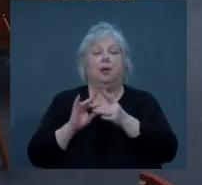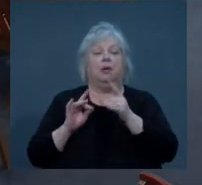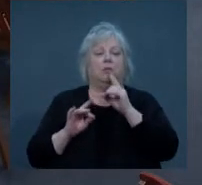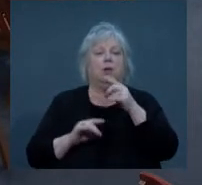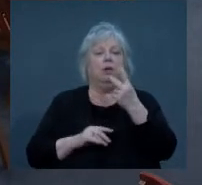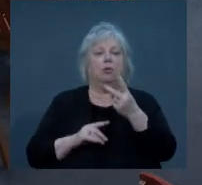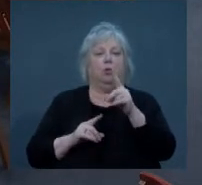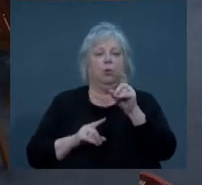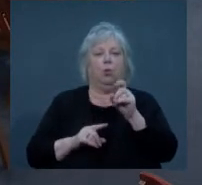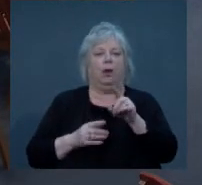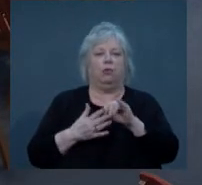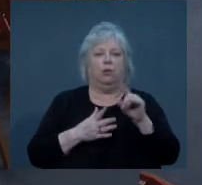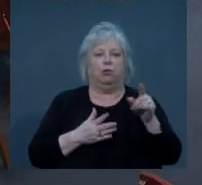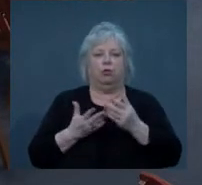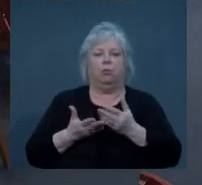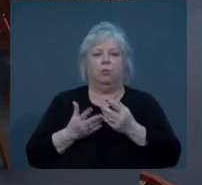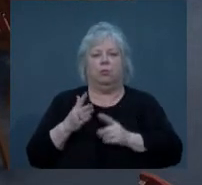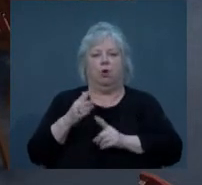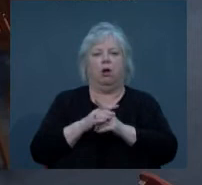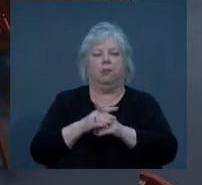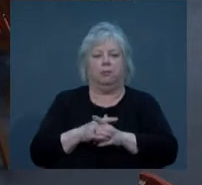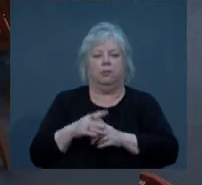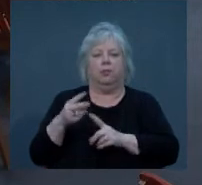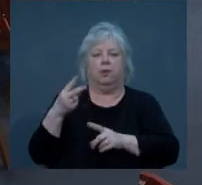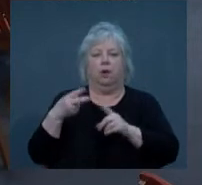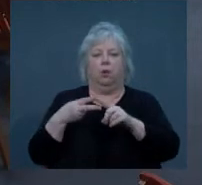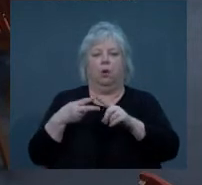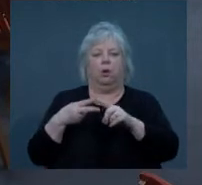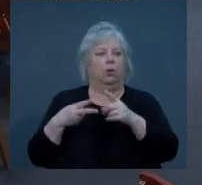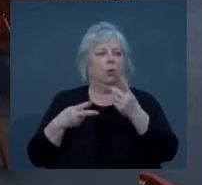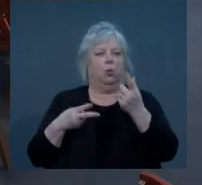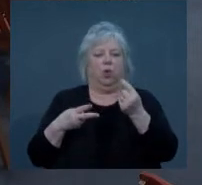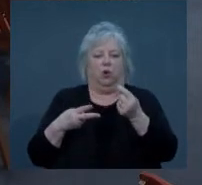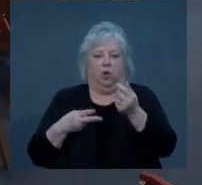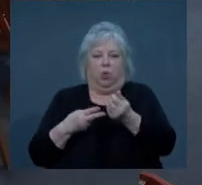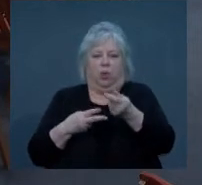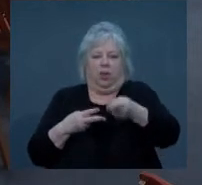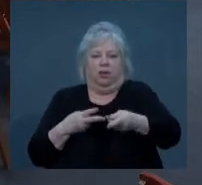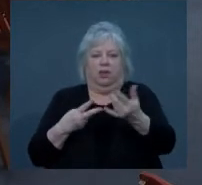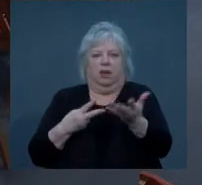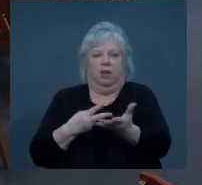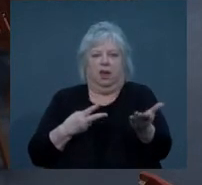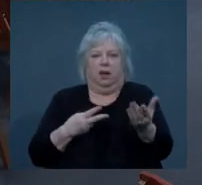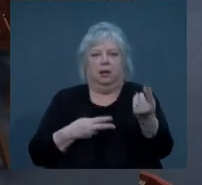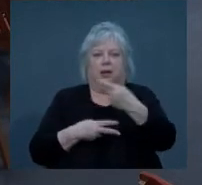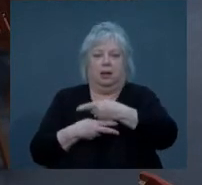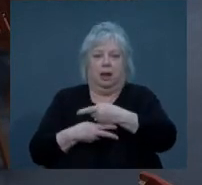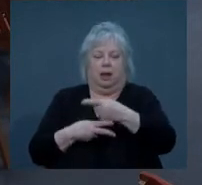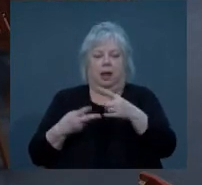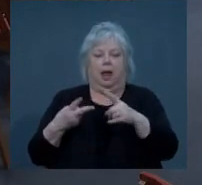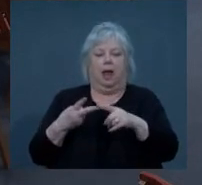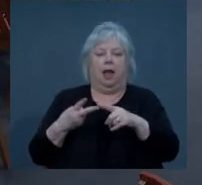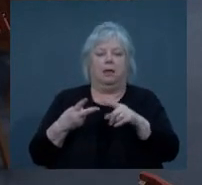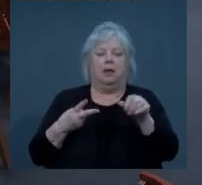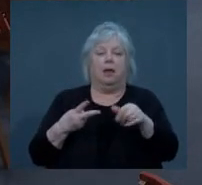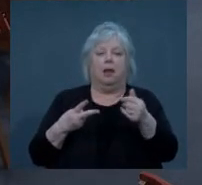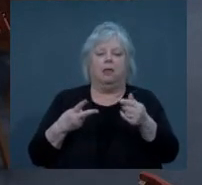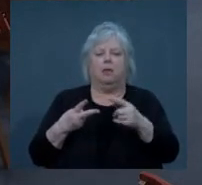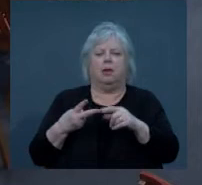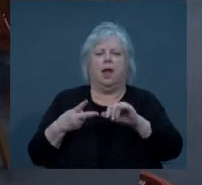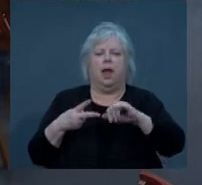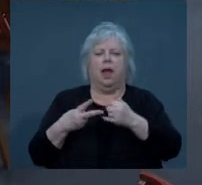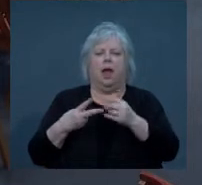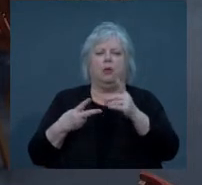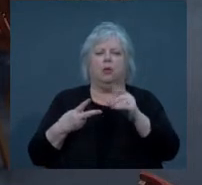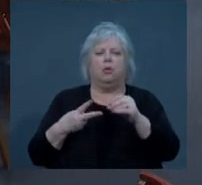two questions that you brought up. One is, what do you do with this thing today? And the other is, how do you